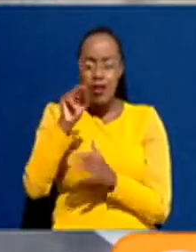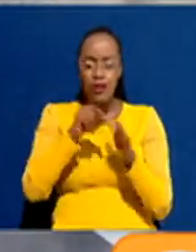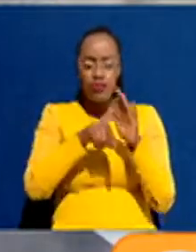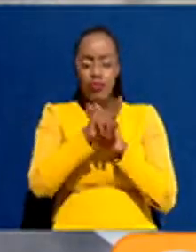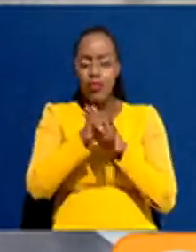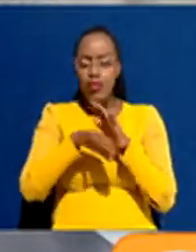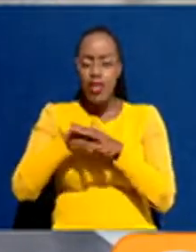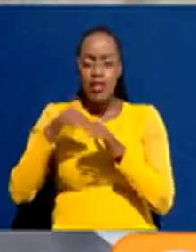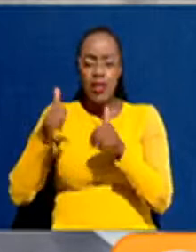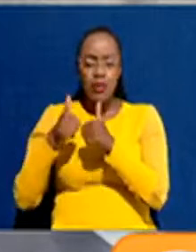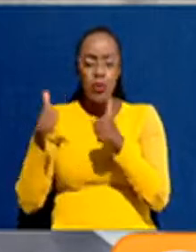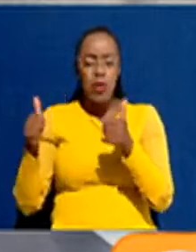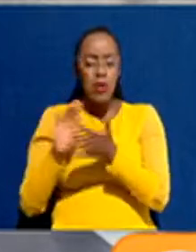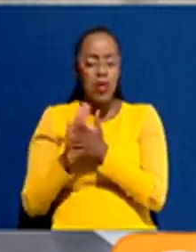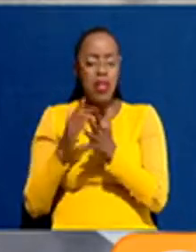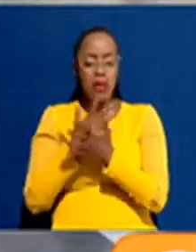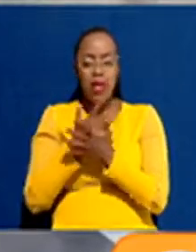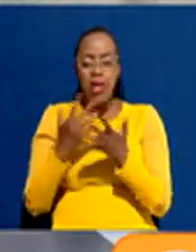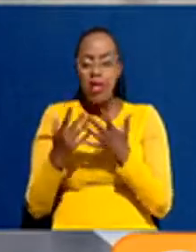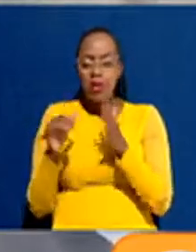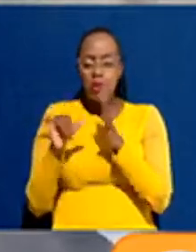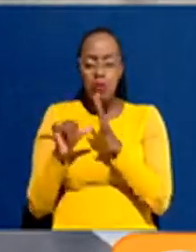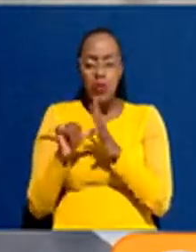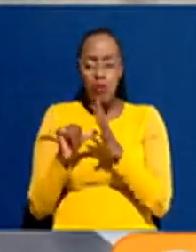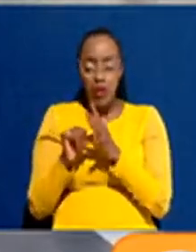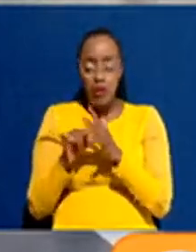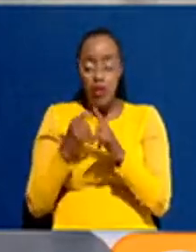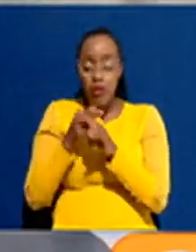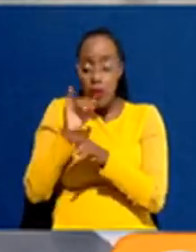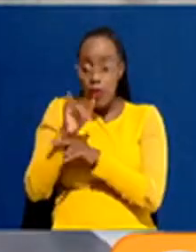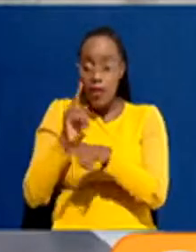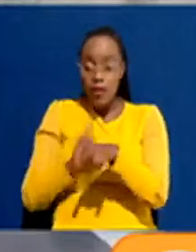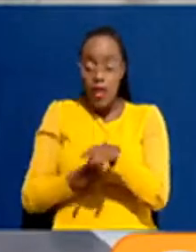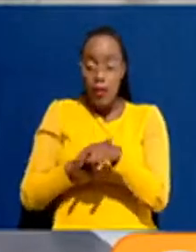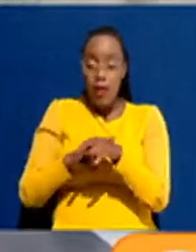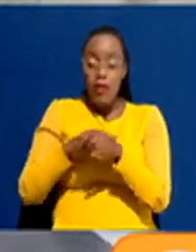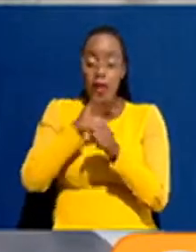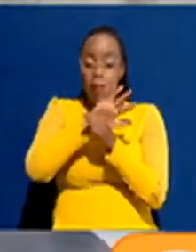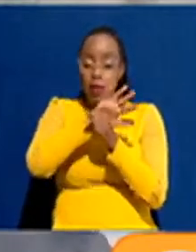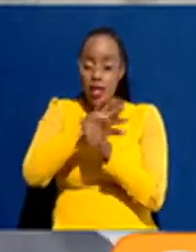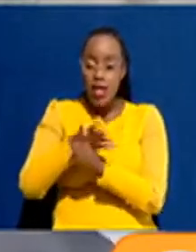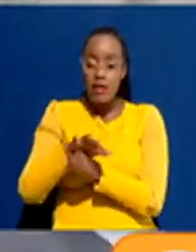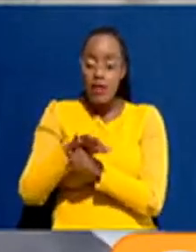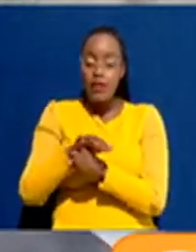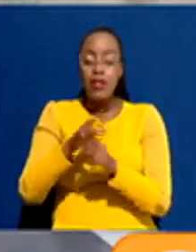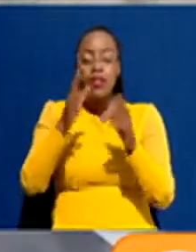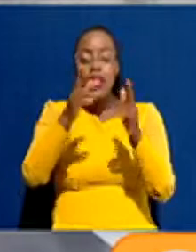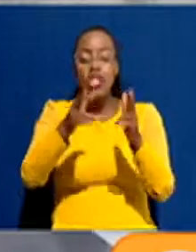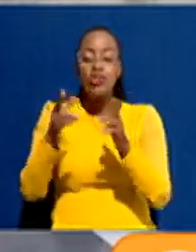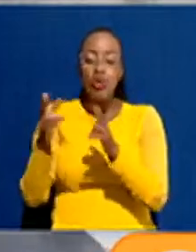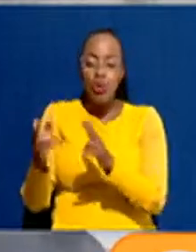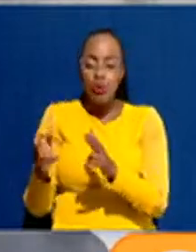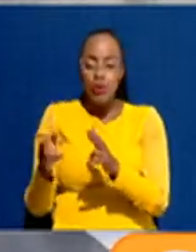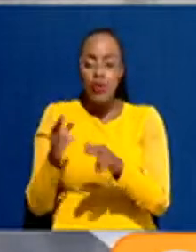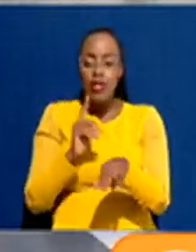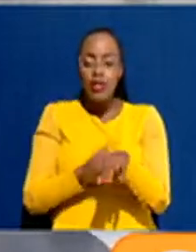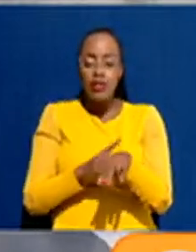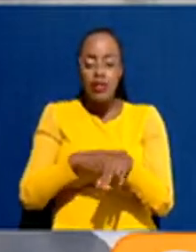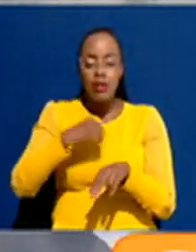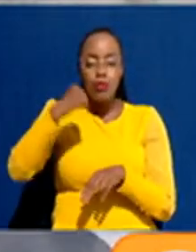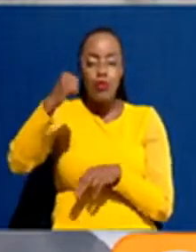out without being harassed too much. Since then, harassment has been the norm from the British